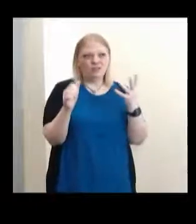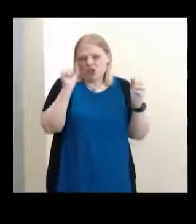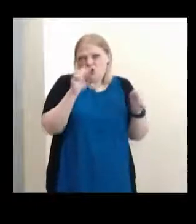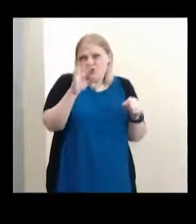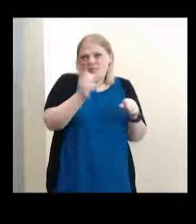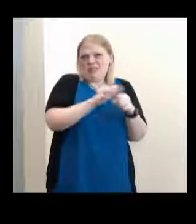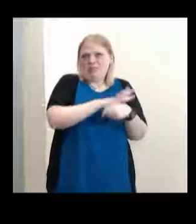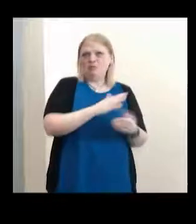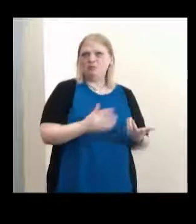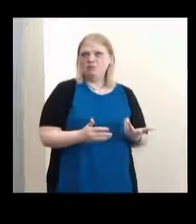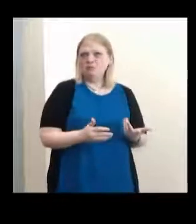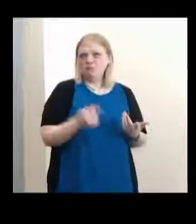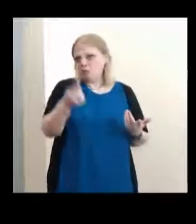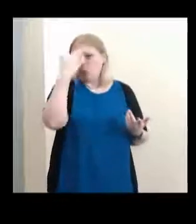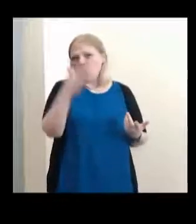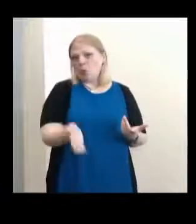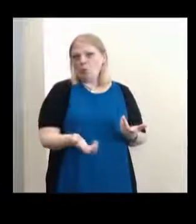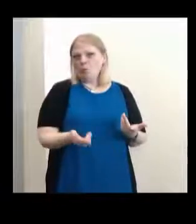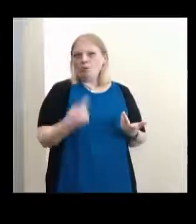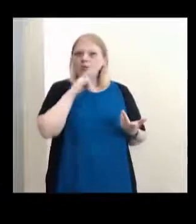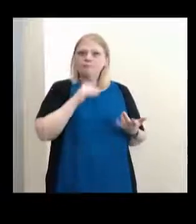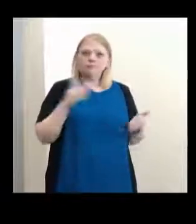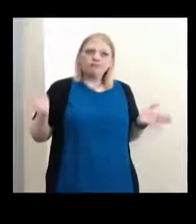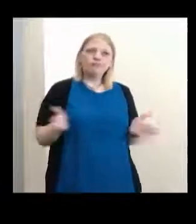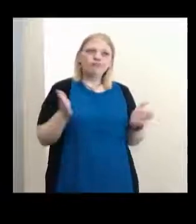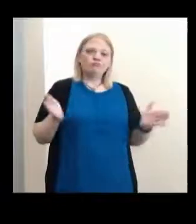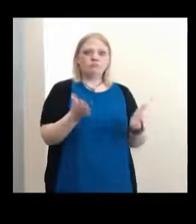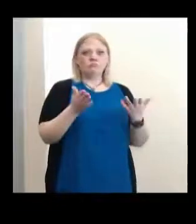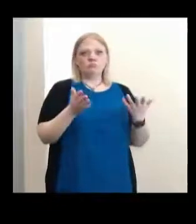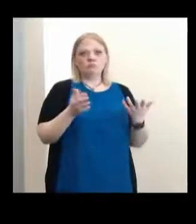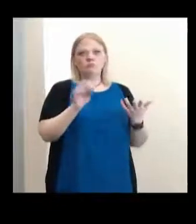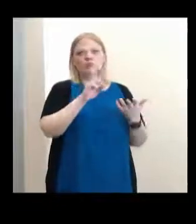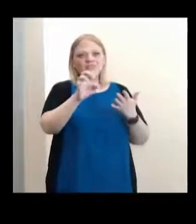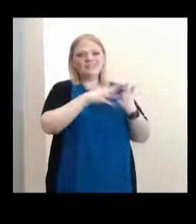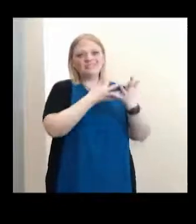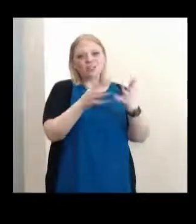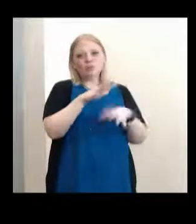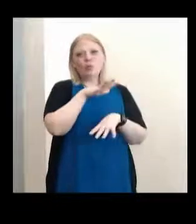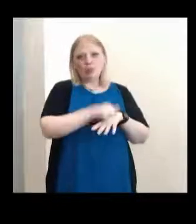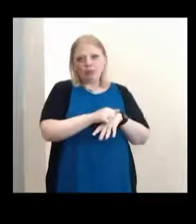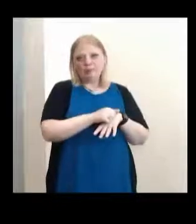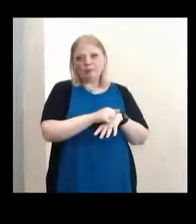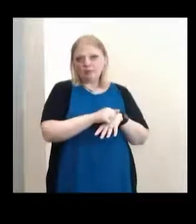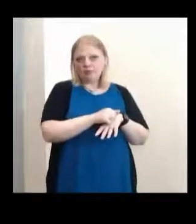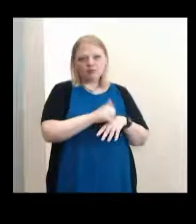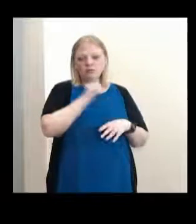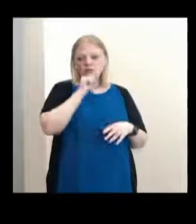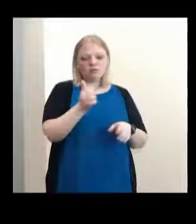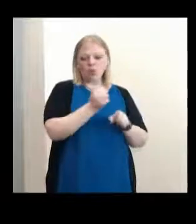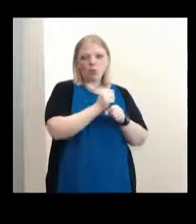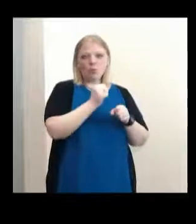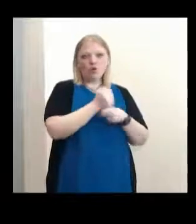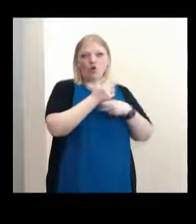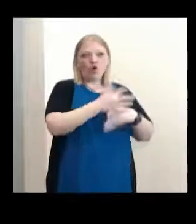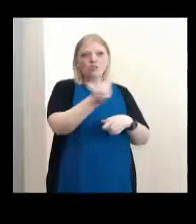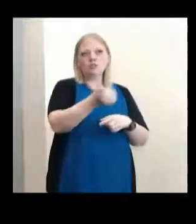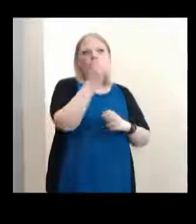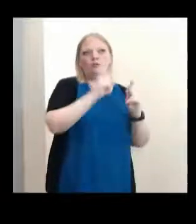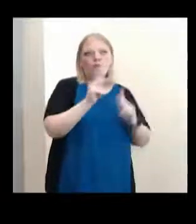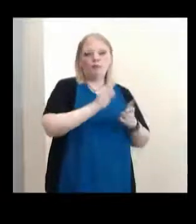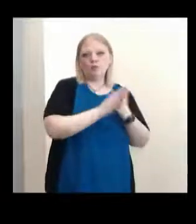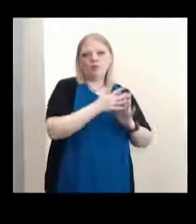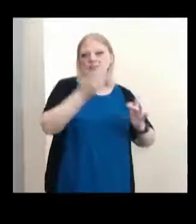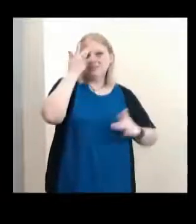COVID-19. So again, we really encourage you to reschedule that appointment. Don't make other people sick around